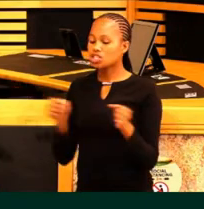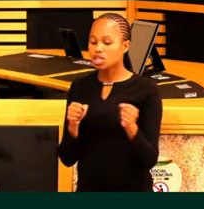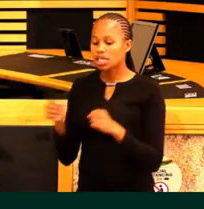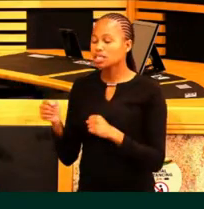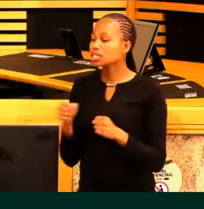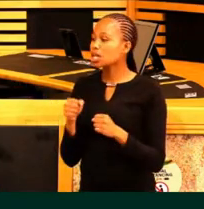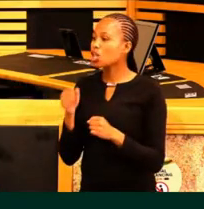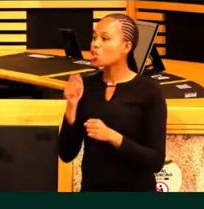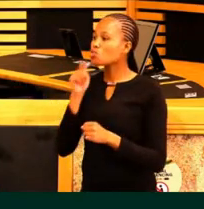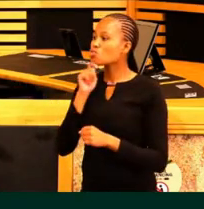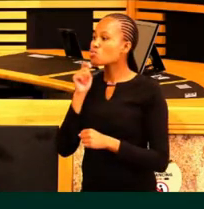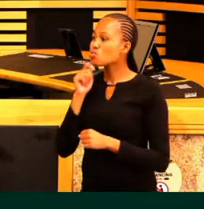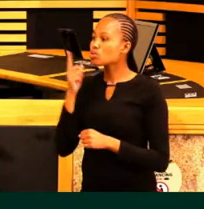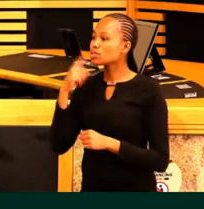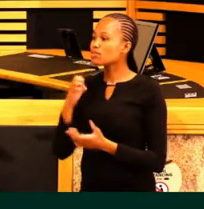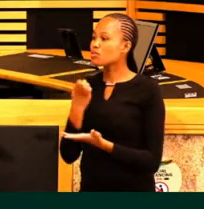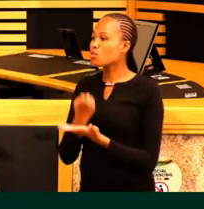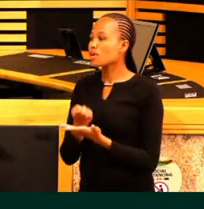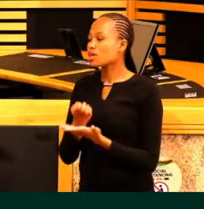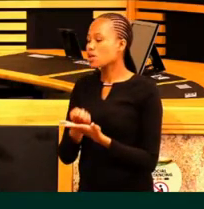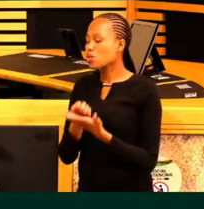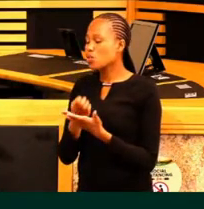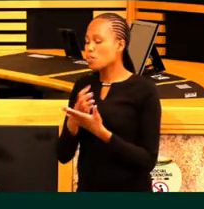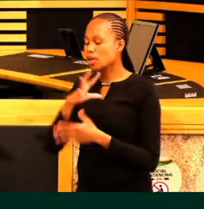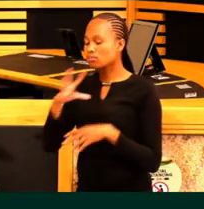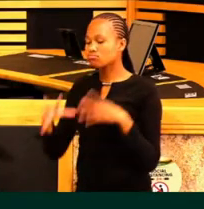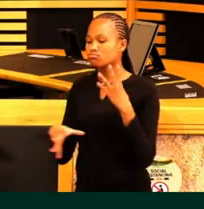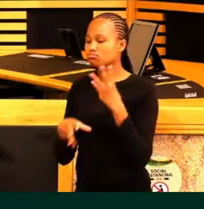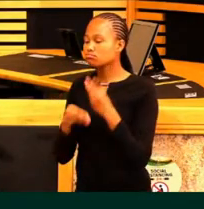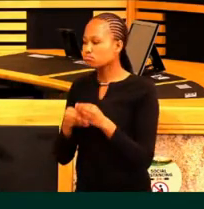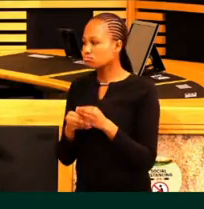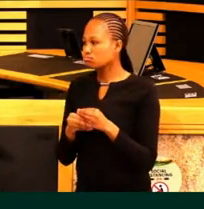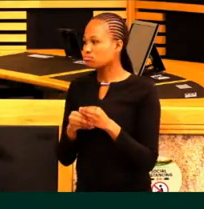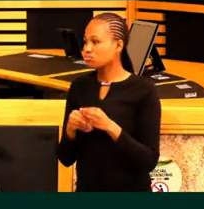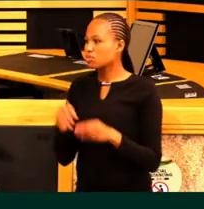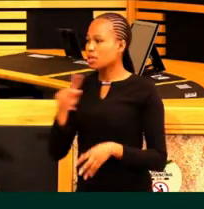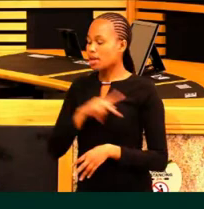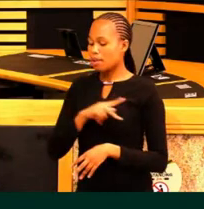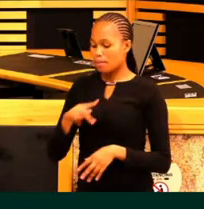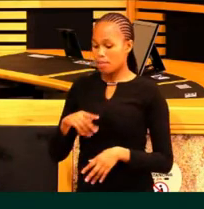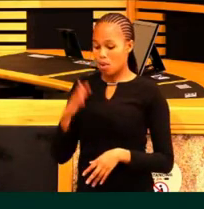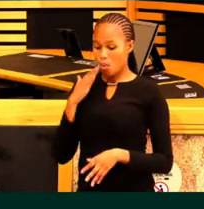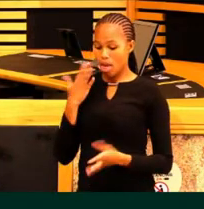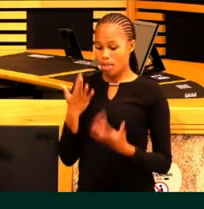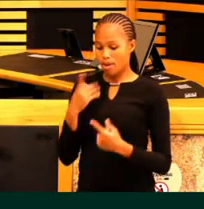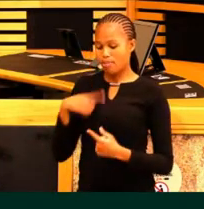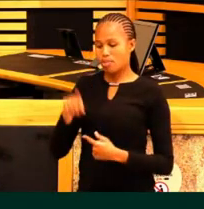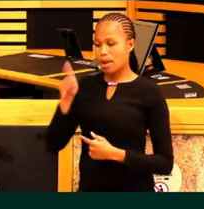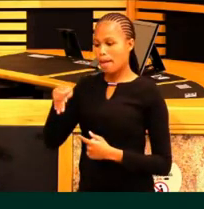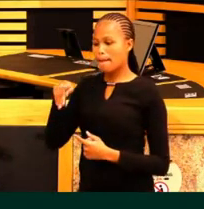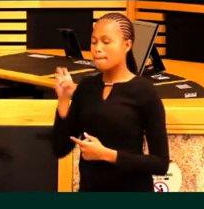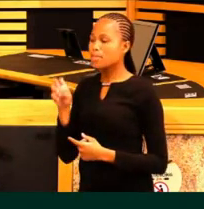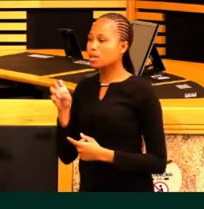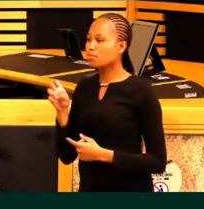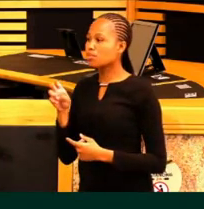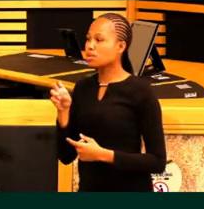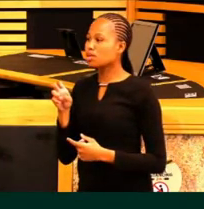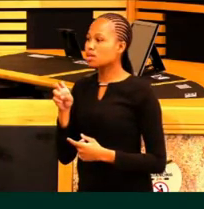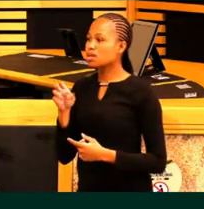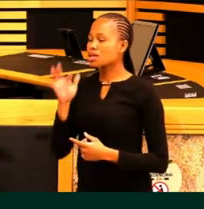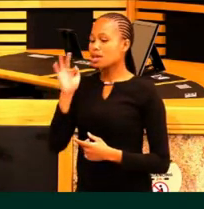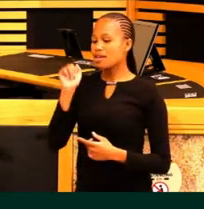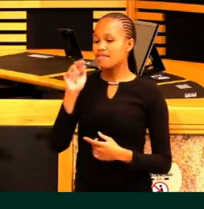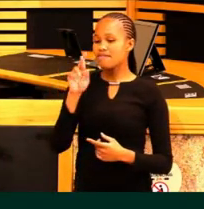used for economic gains a case study Premiere when you go to eBay view there was